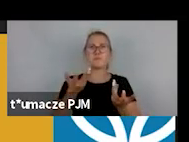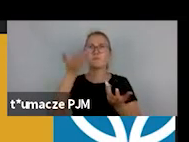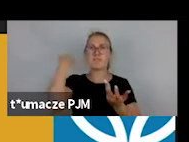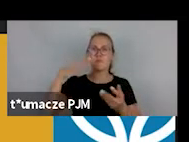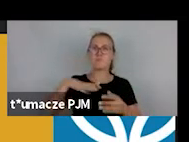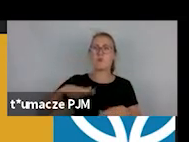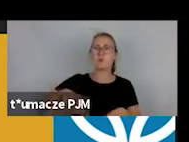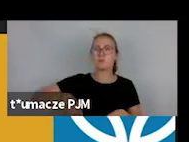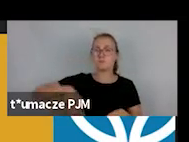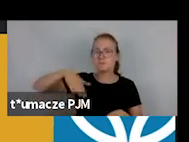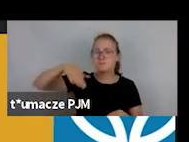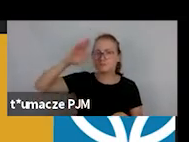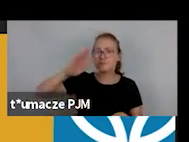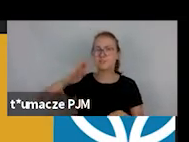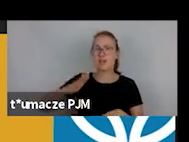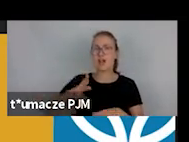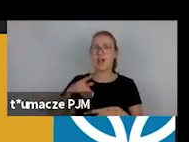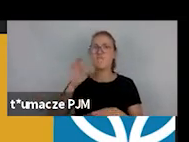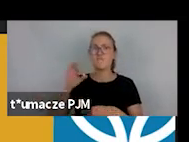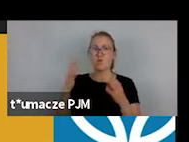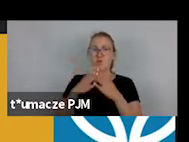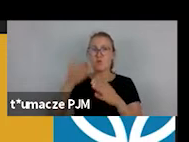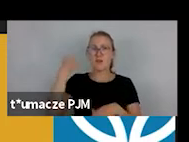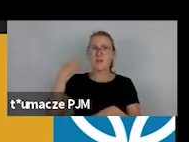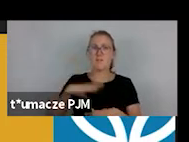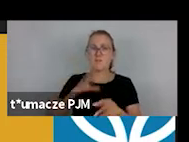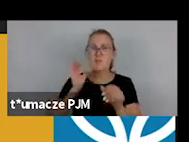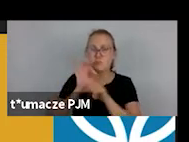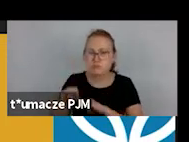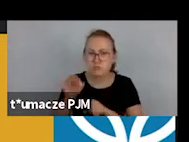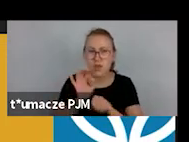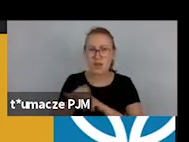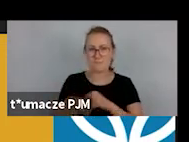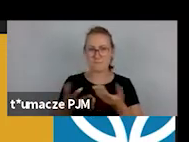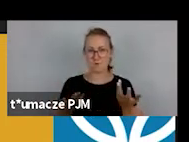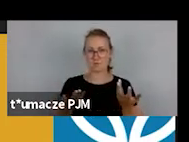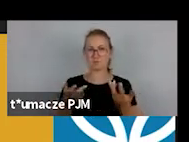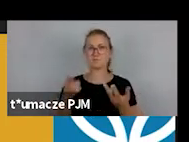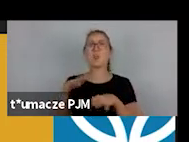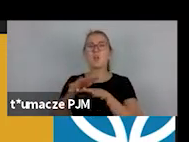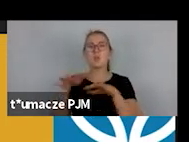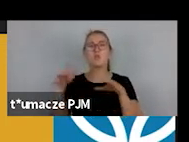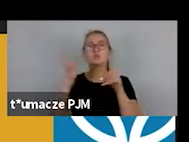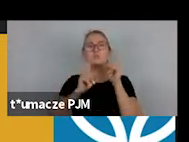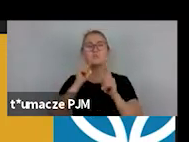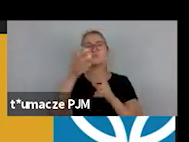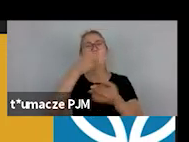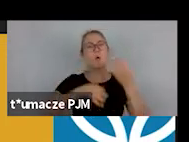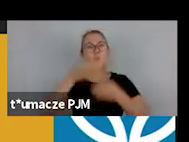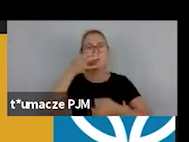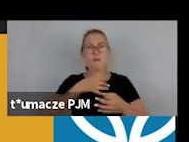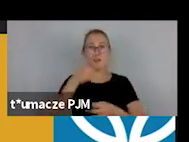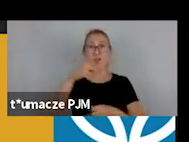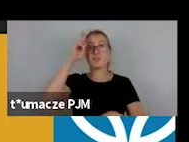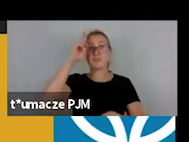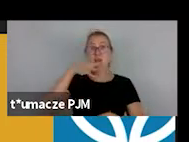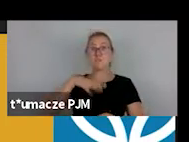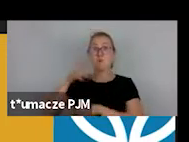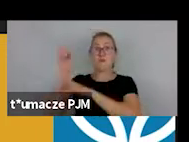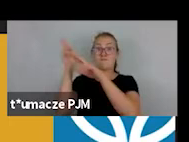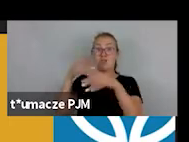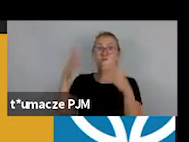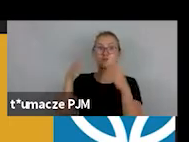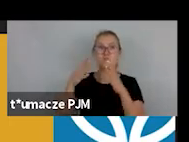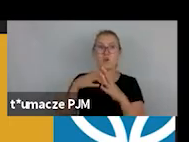be the man who your children are afraid of? Well, it feels terrible. And so it's